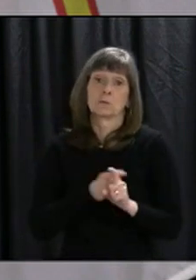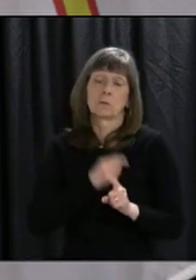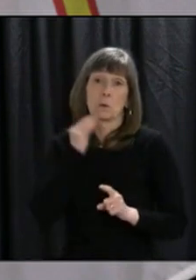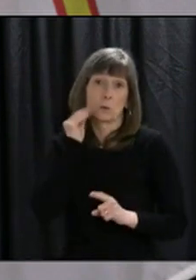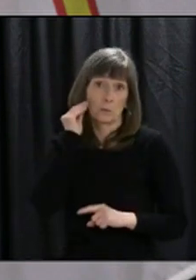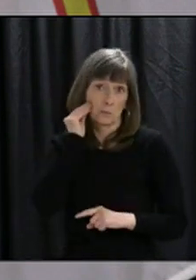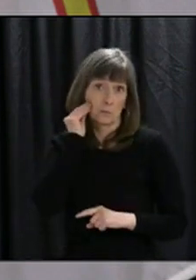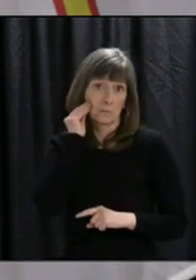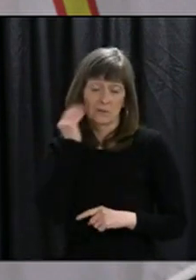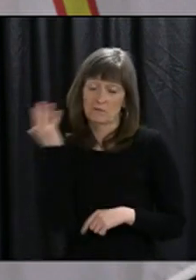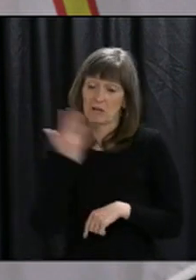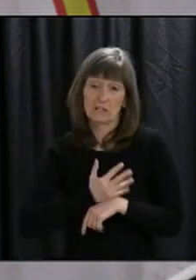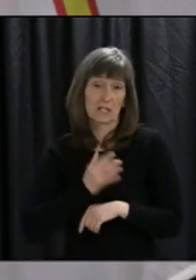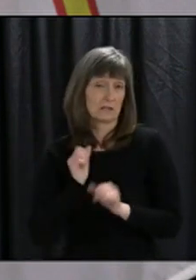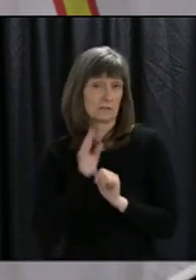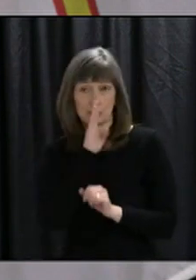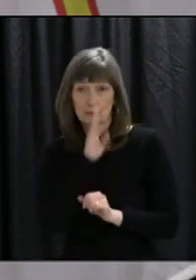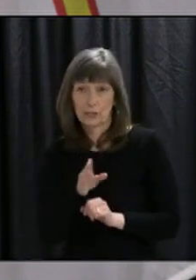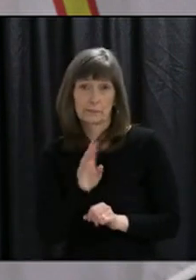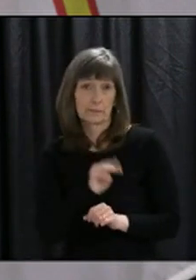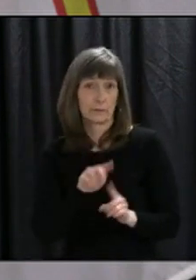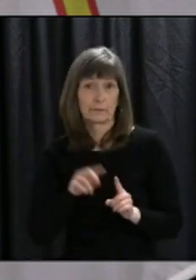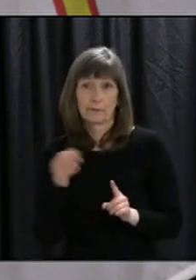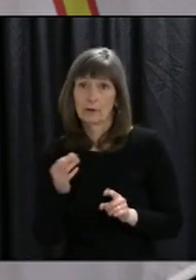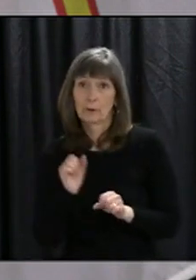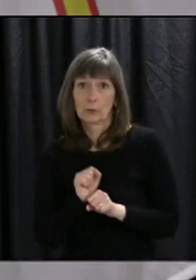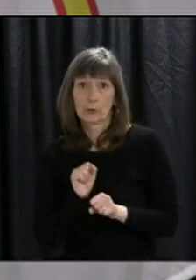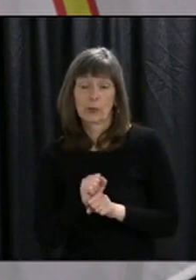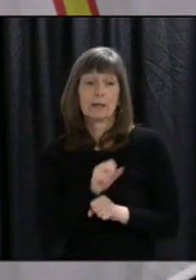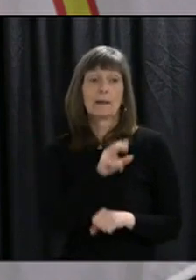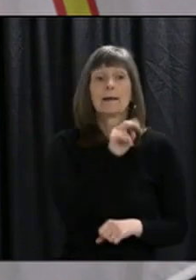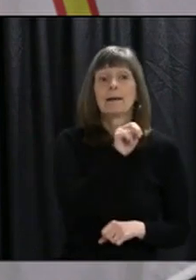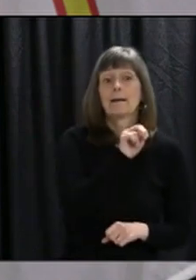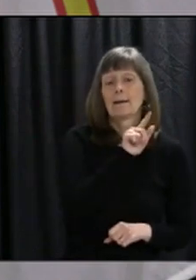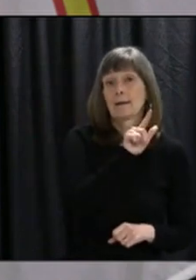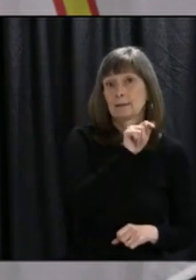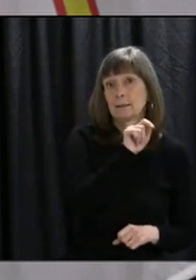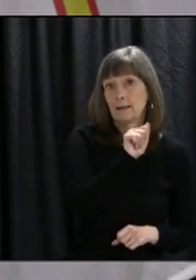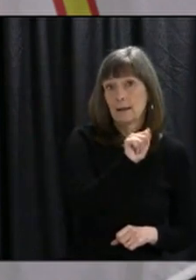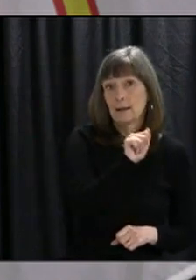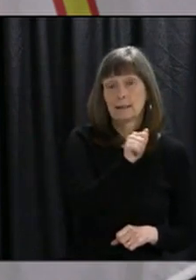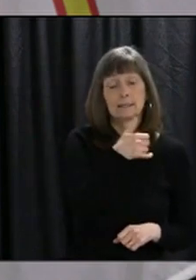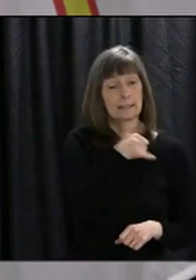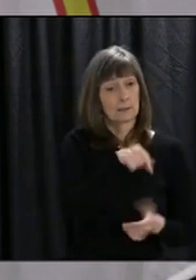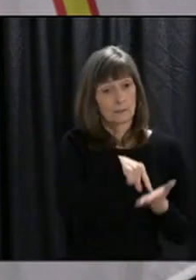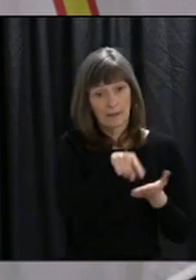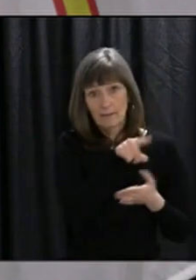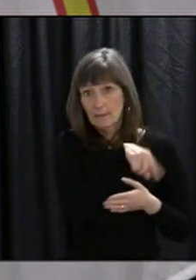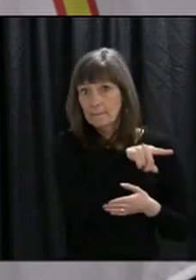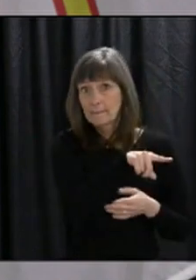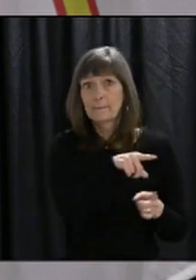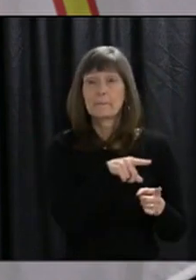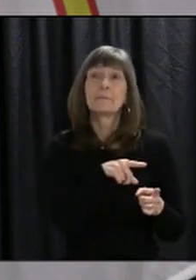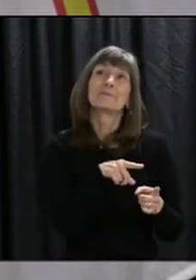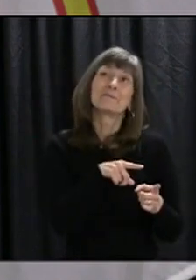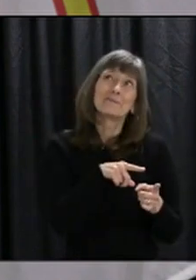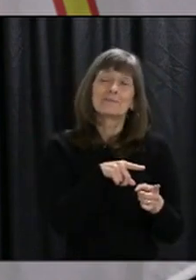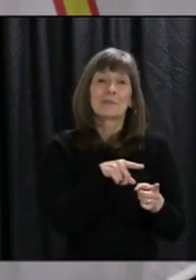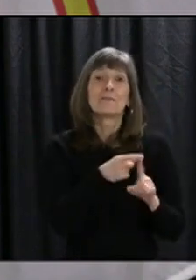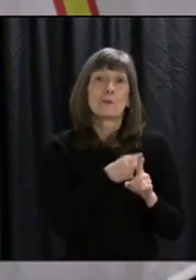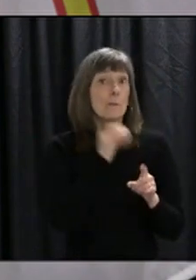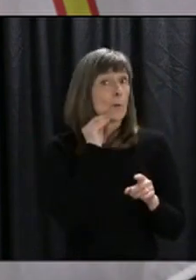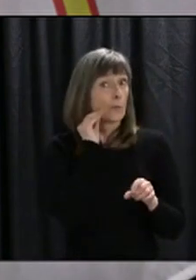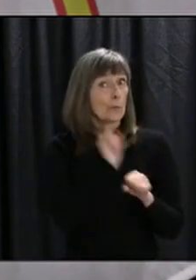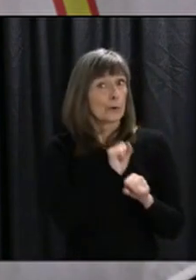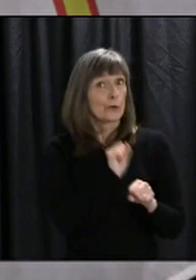on a 5-day basis. And so our NLTA, our teachers and so on, they are still employed and so on. So it's not something we're looking at right